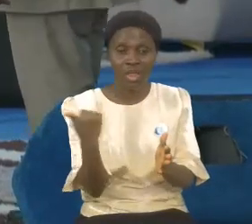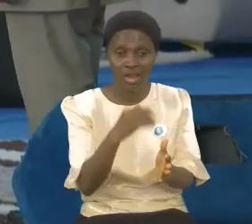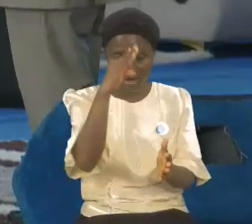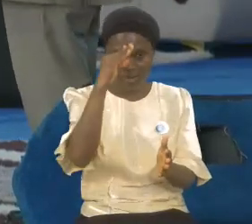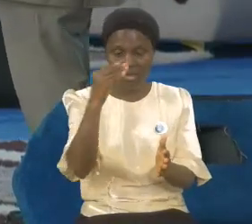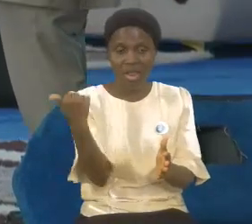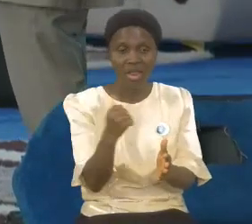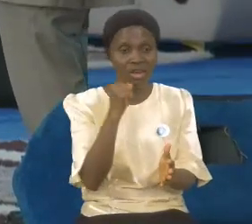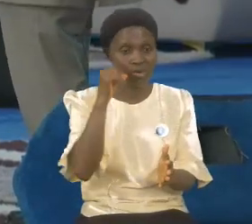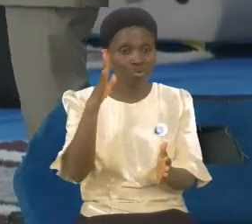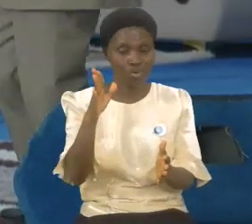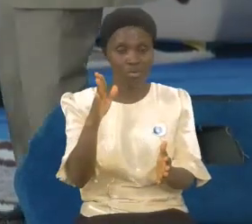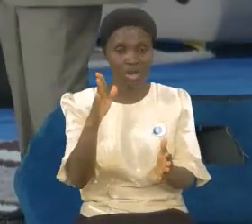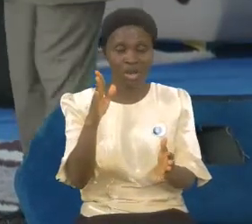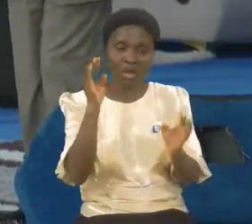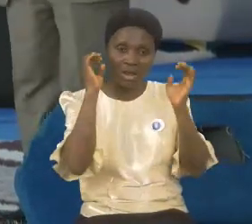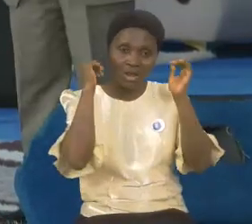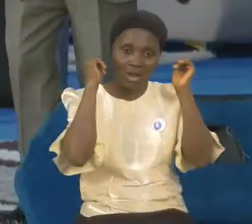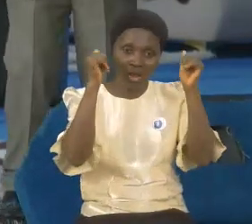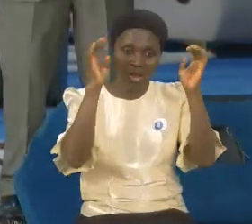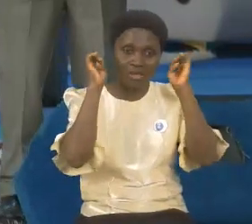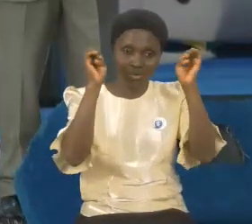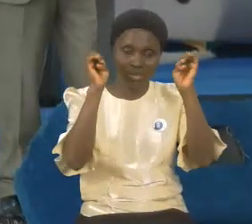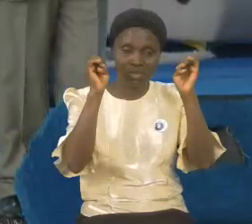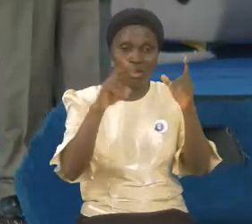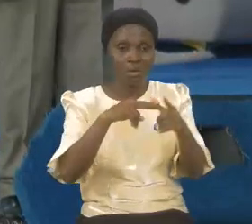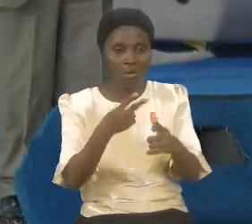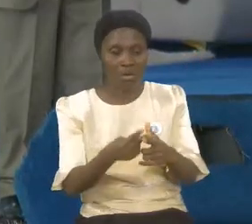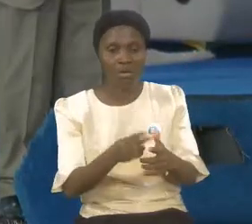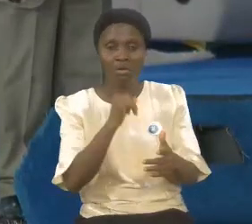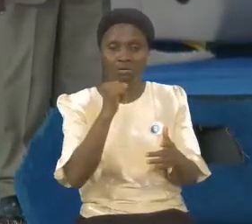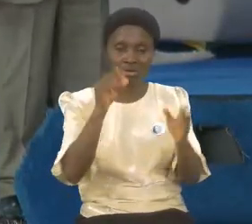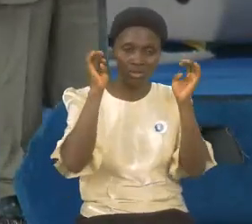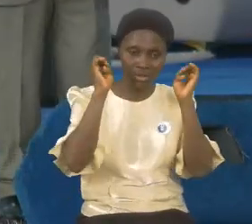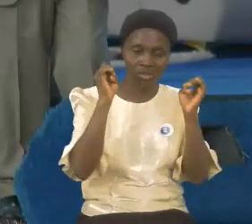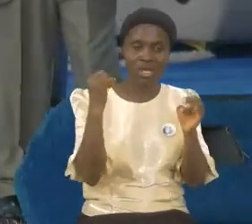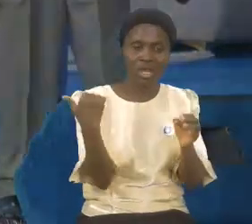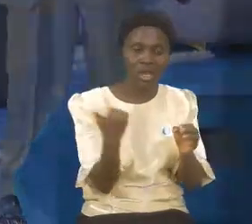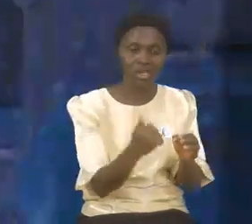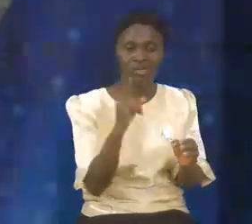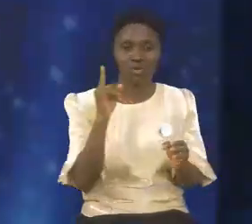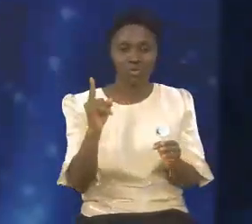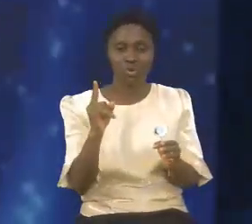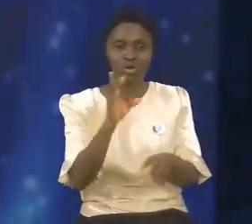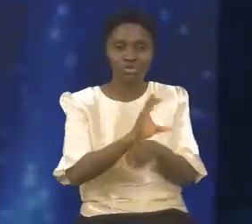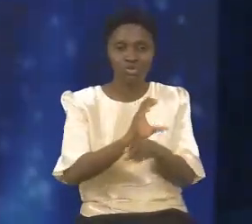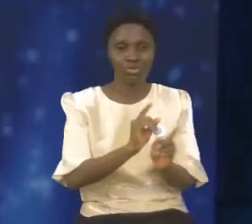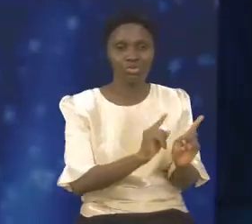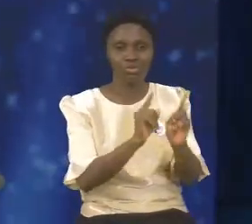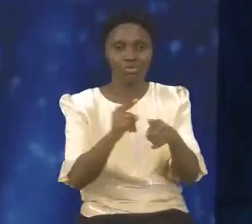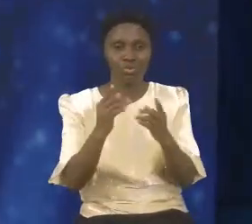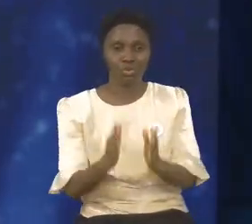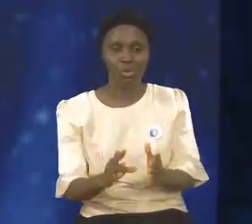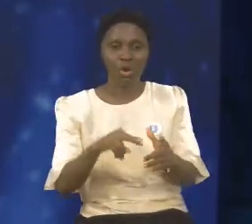any woman, educated or not educated, whosoever, churchgoer or religious man,